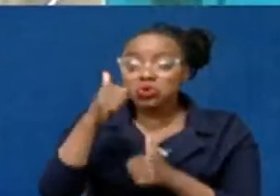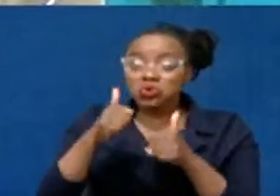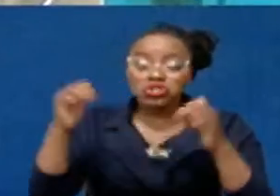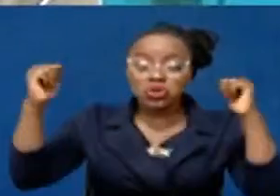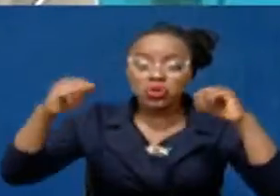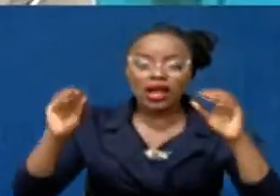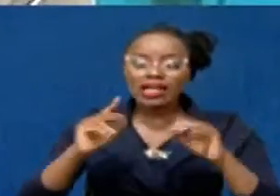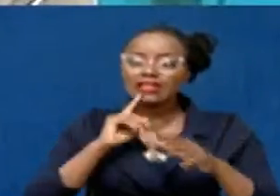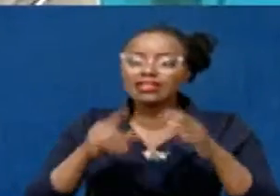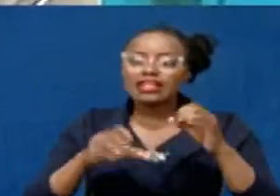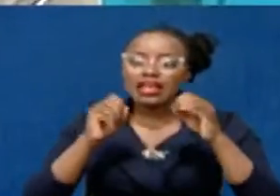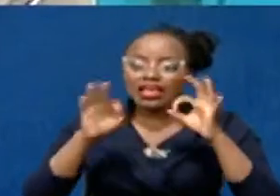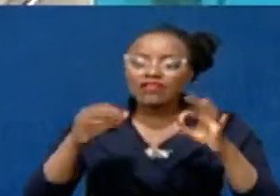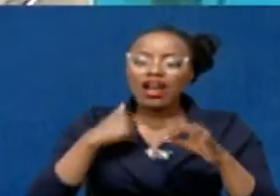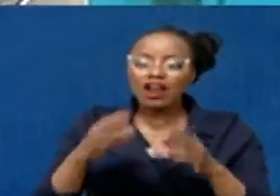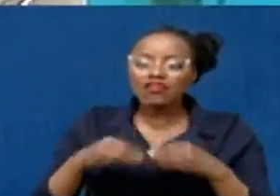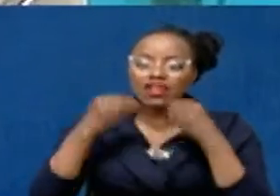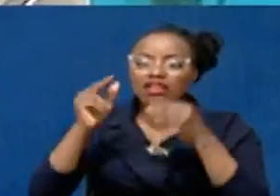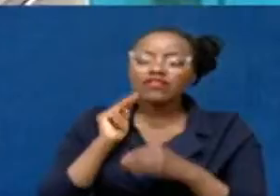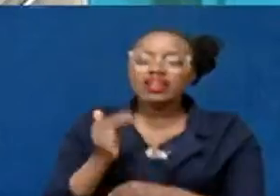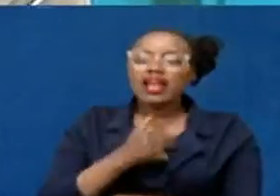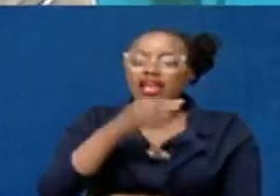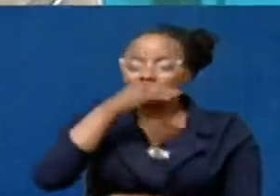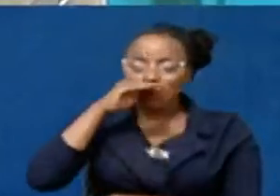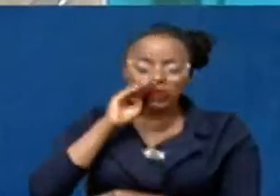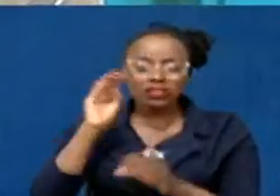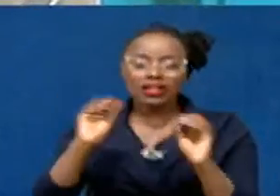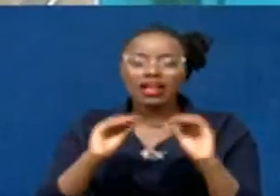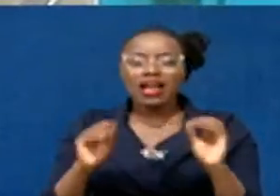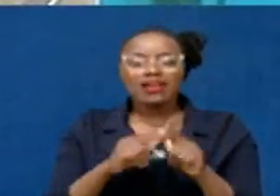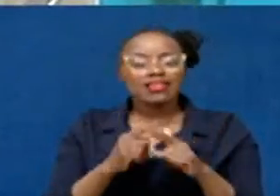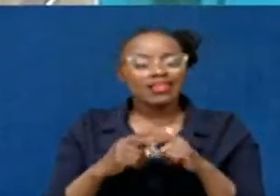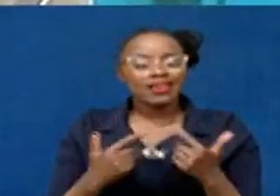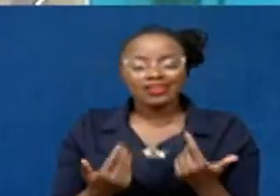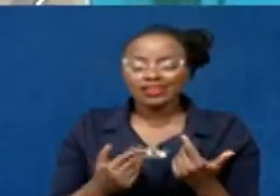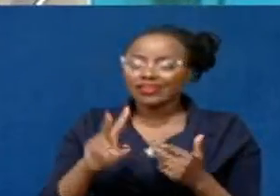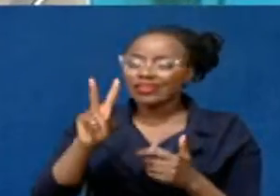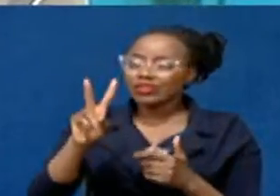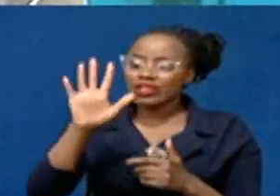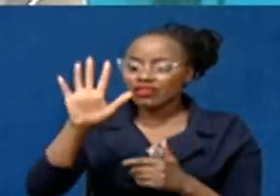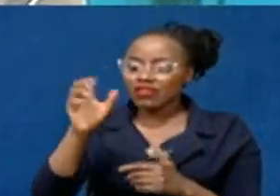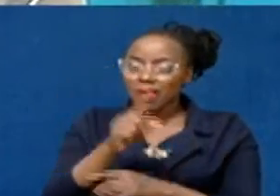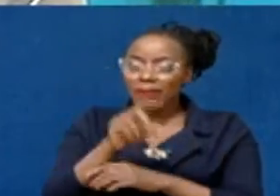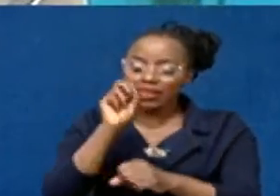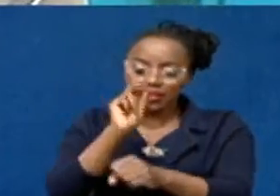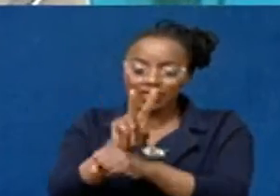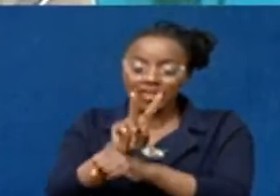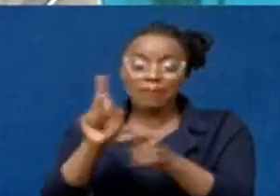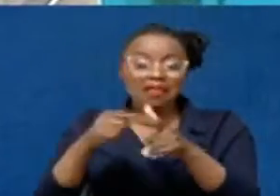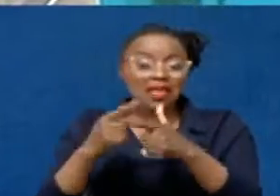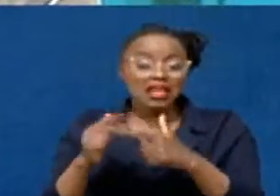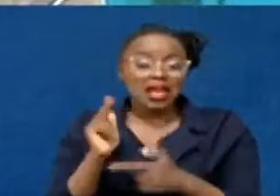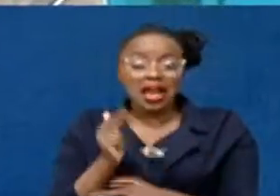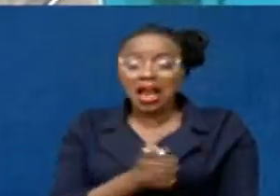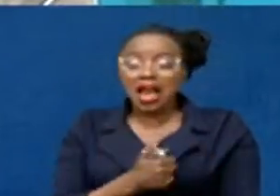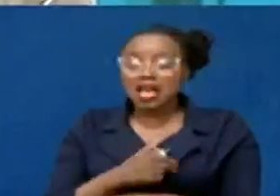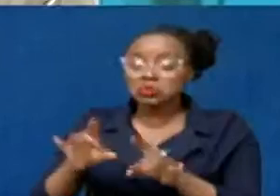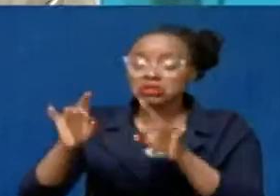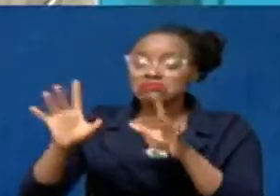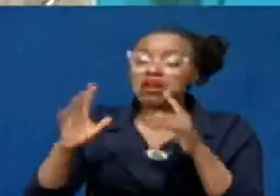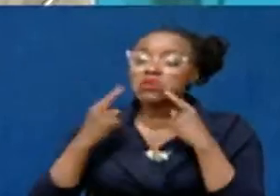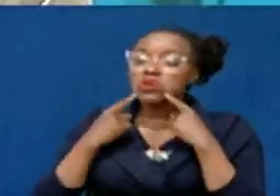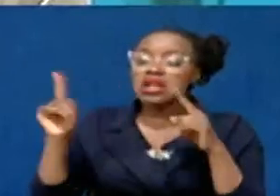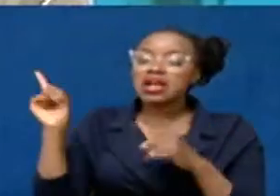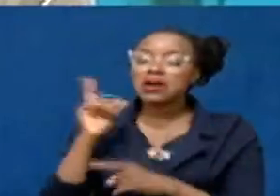agree on. They were saying that if they will not have given us Musalia Mudavadi by 25th of December, then we will actually